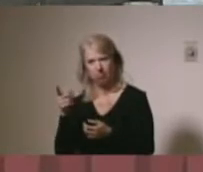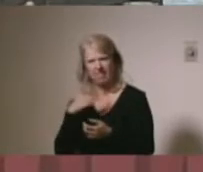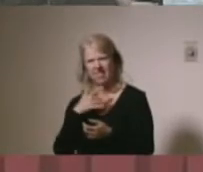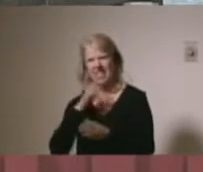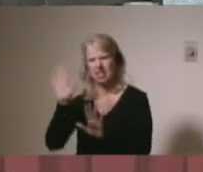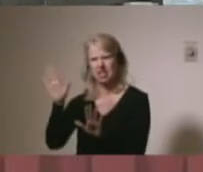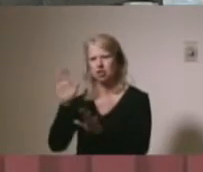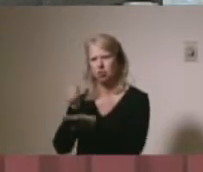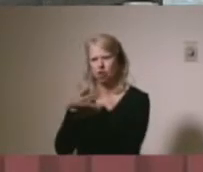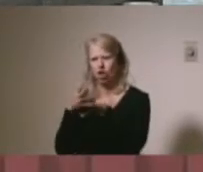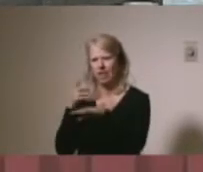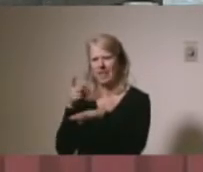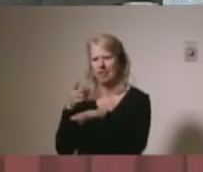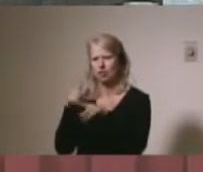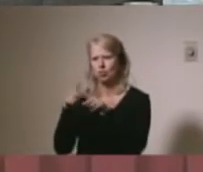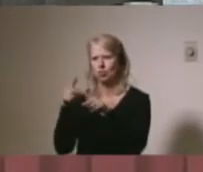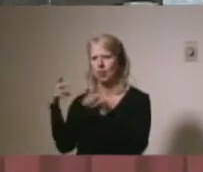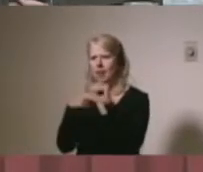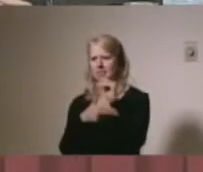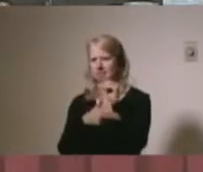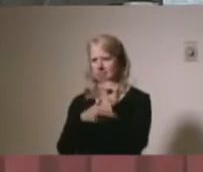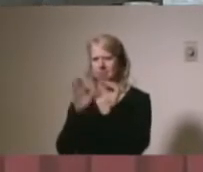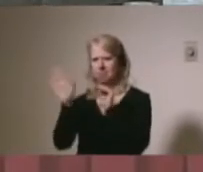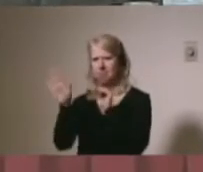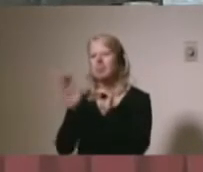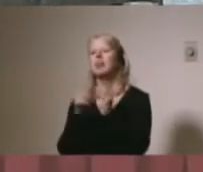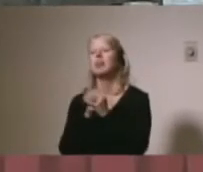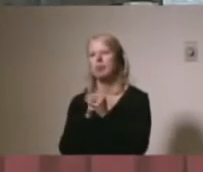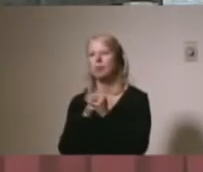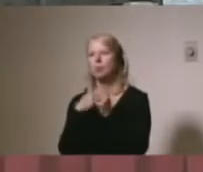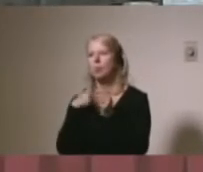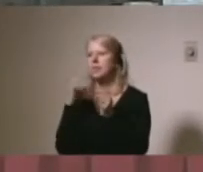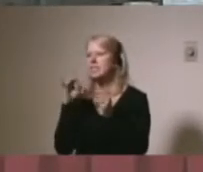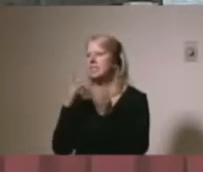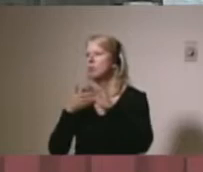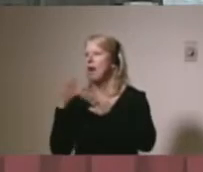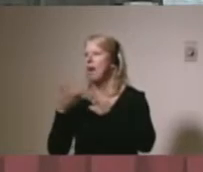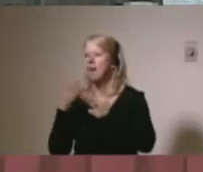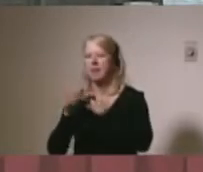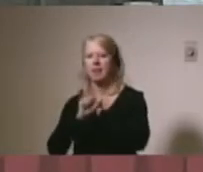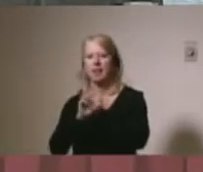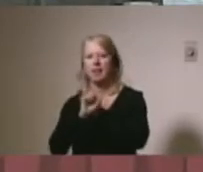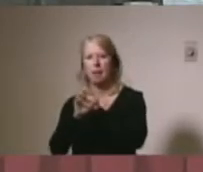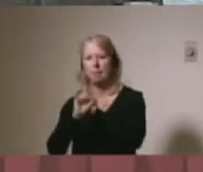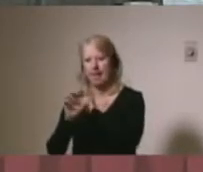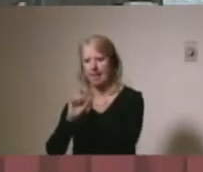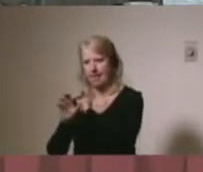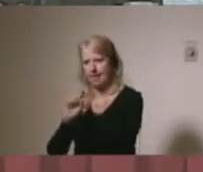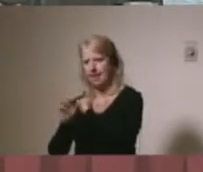early to start dismantling that? We ran a campaign which was